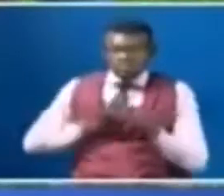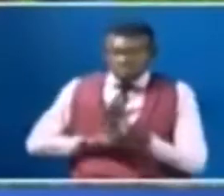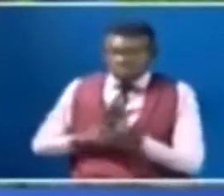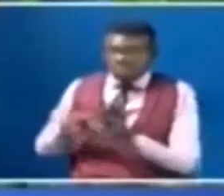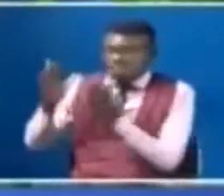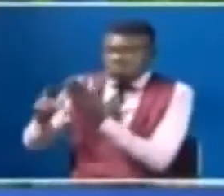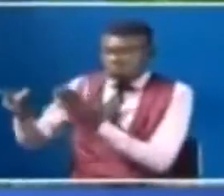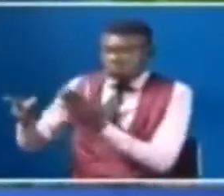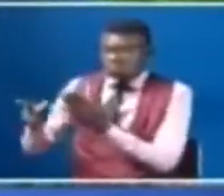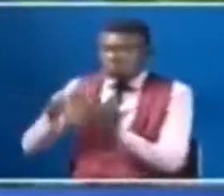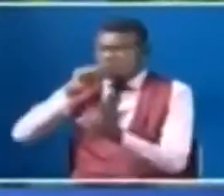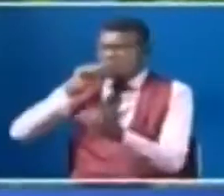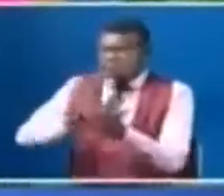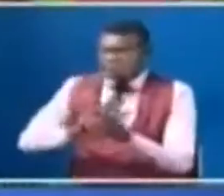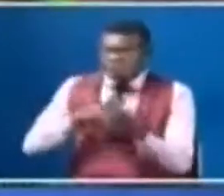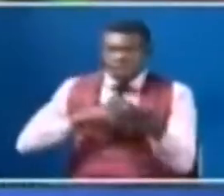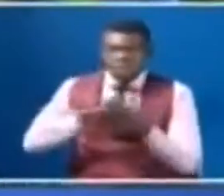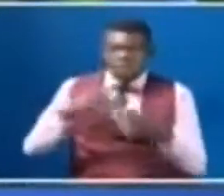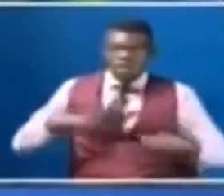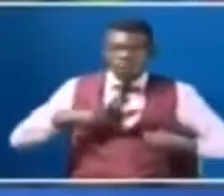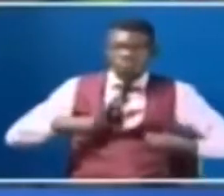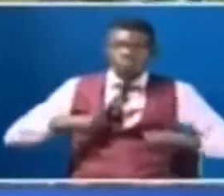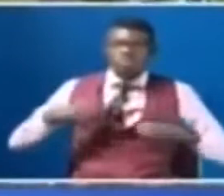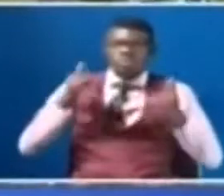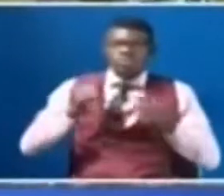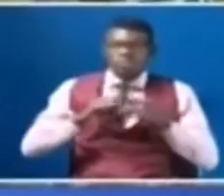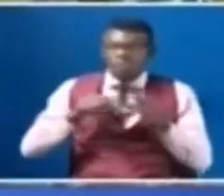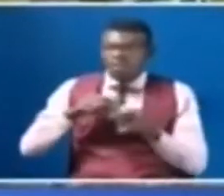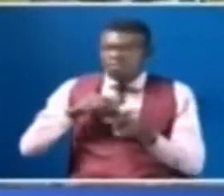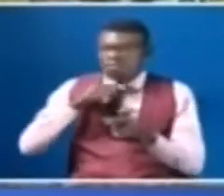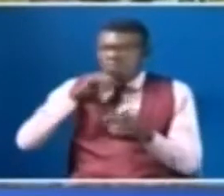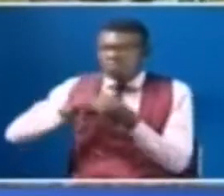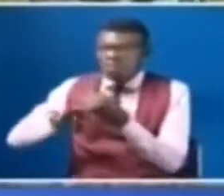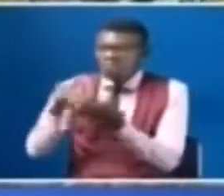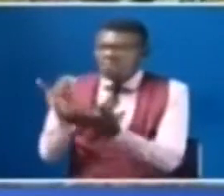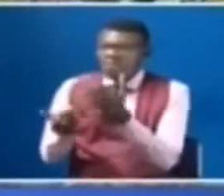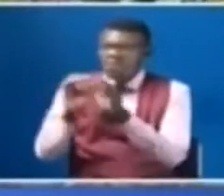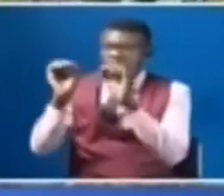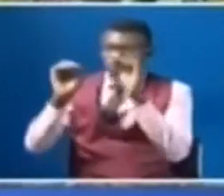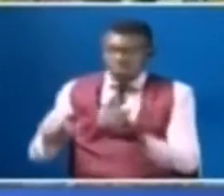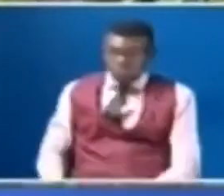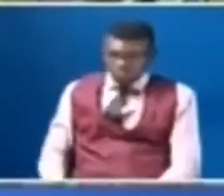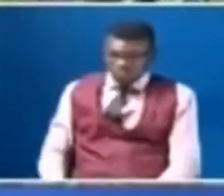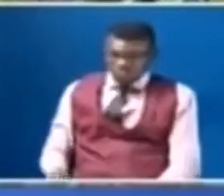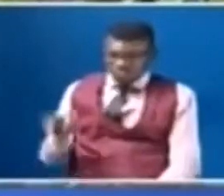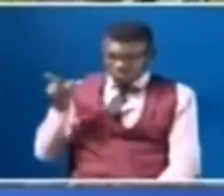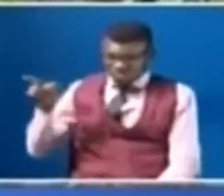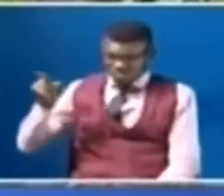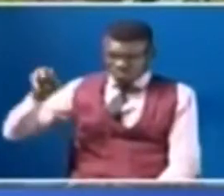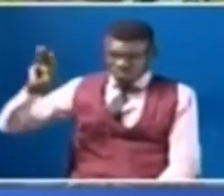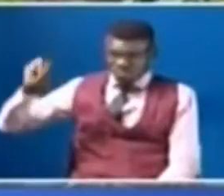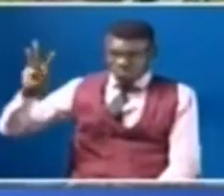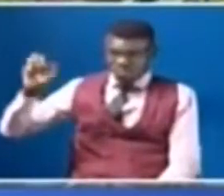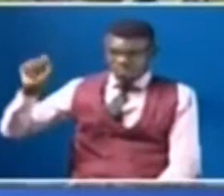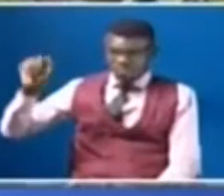clothes, something that her husband had neglected. Mwabaya, the cornered culprit, is forced to give in